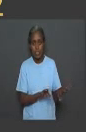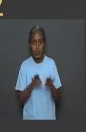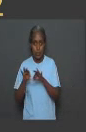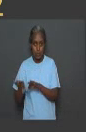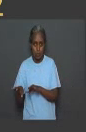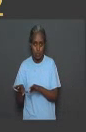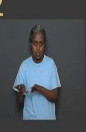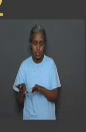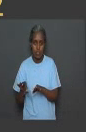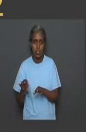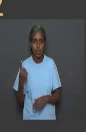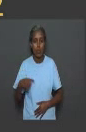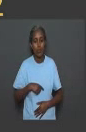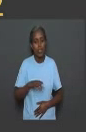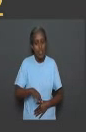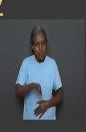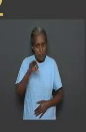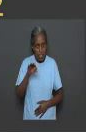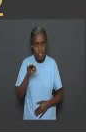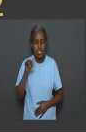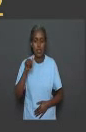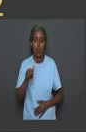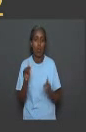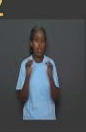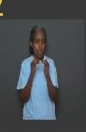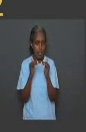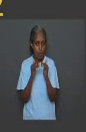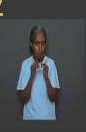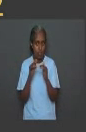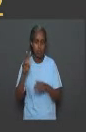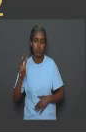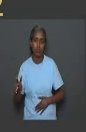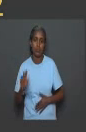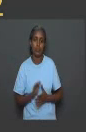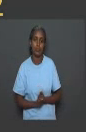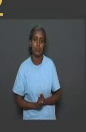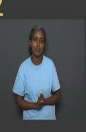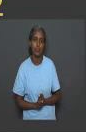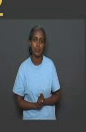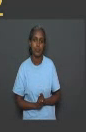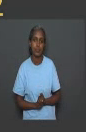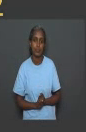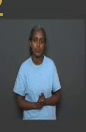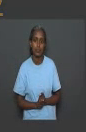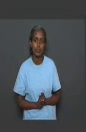By substitution, we find that y equals 2.